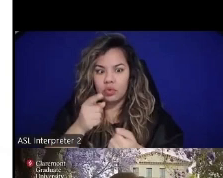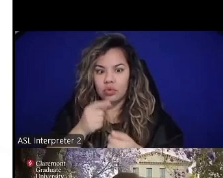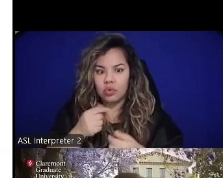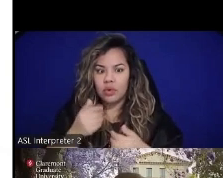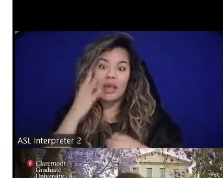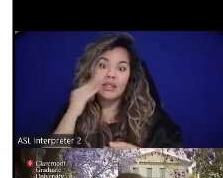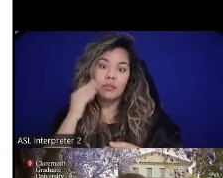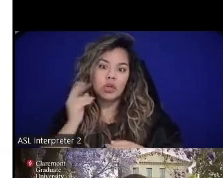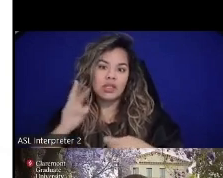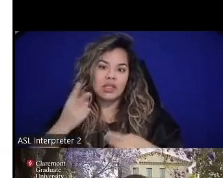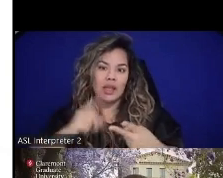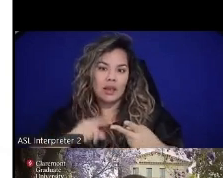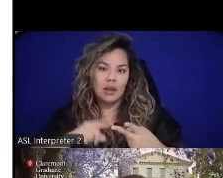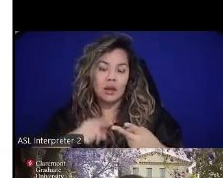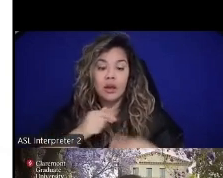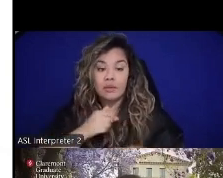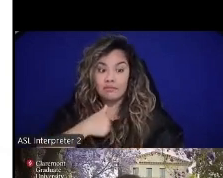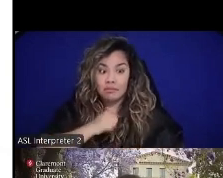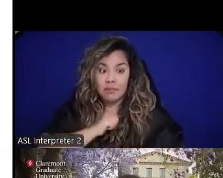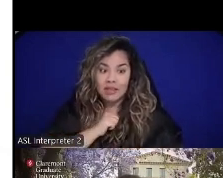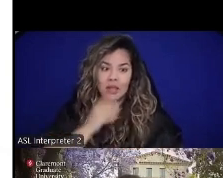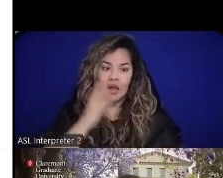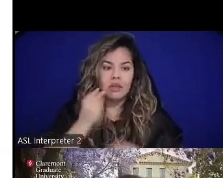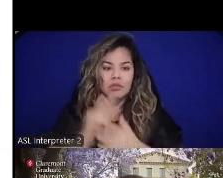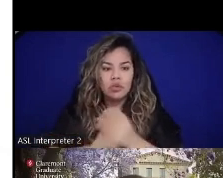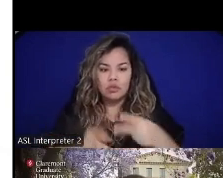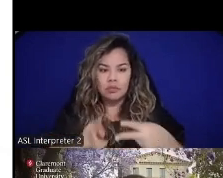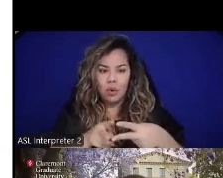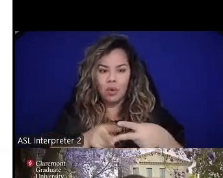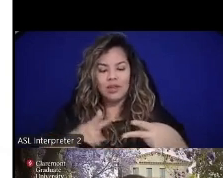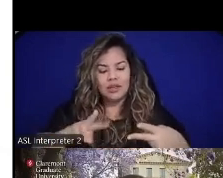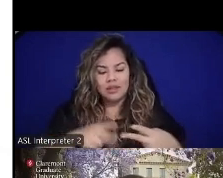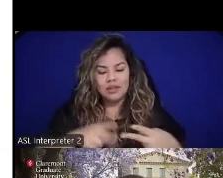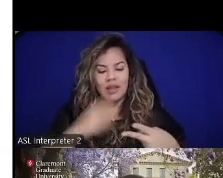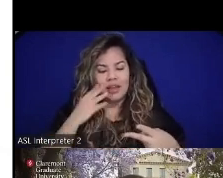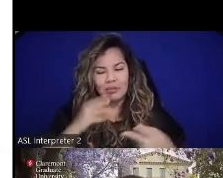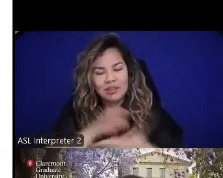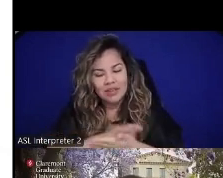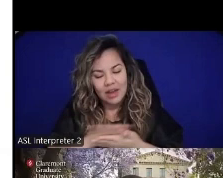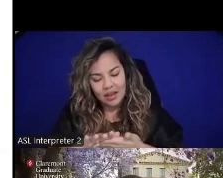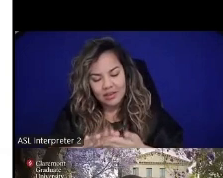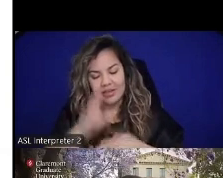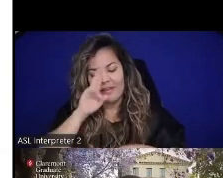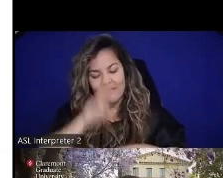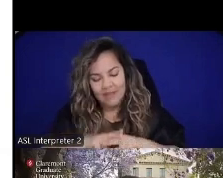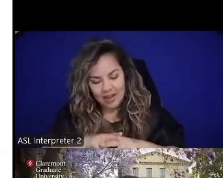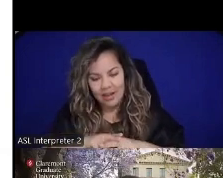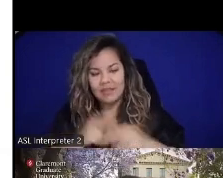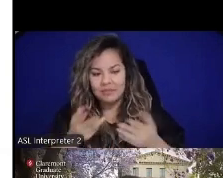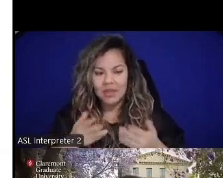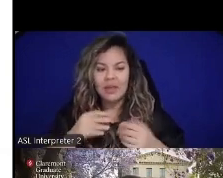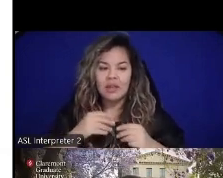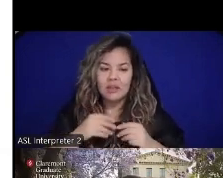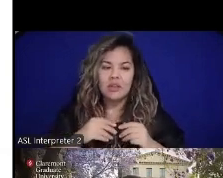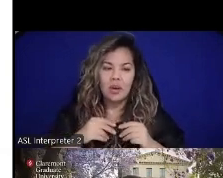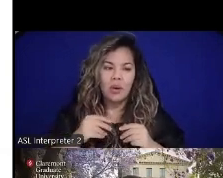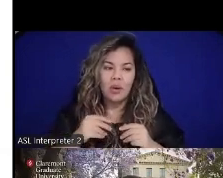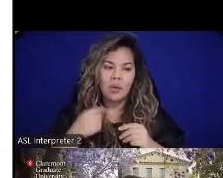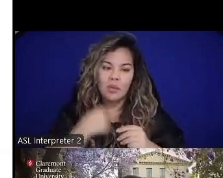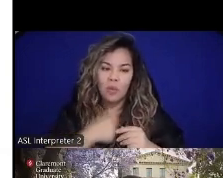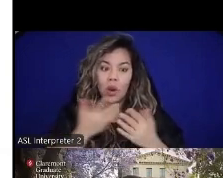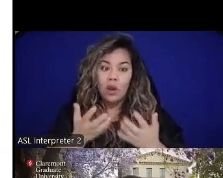experienced both of those scenarios with AERJ, and the second one is much nicer and much more fun. So we want to try to get you to that